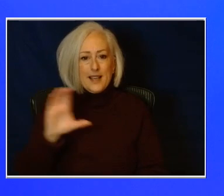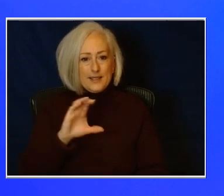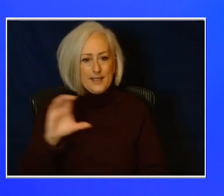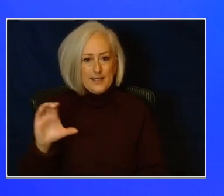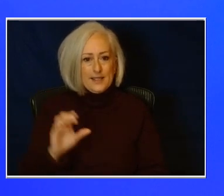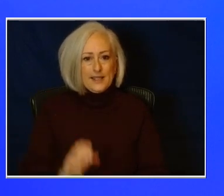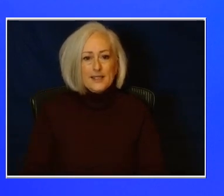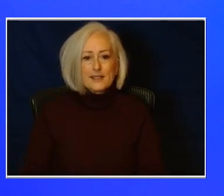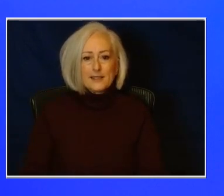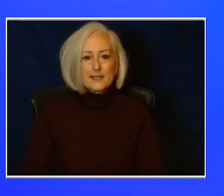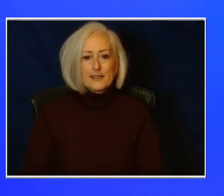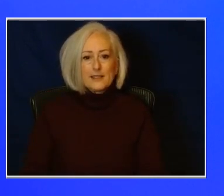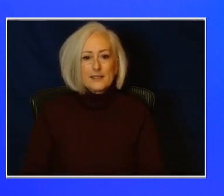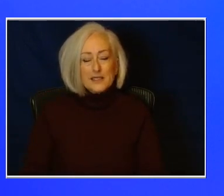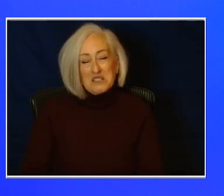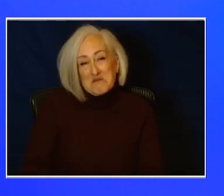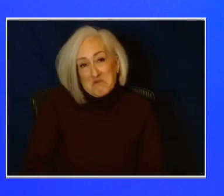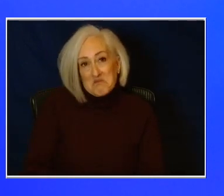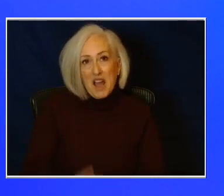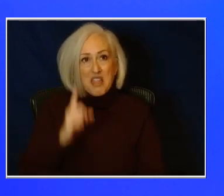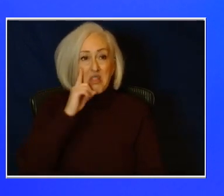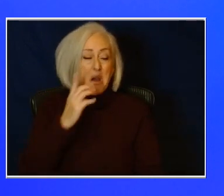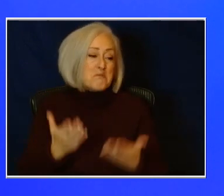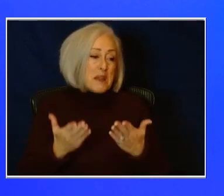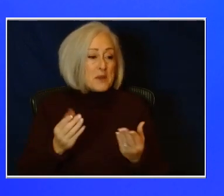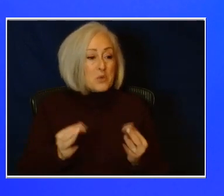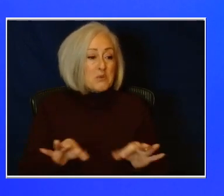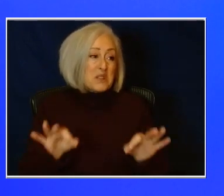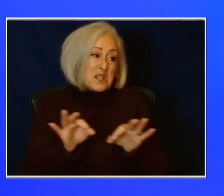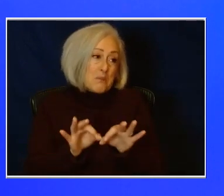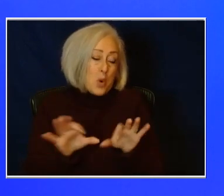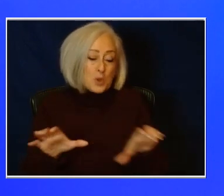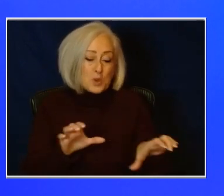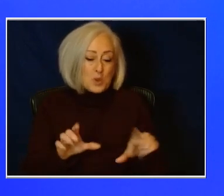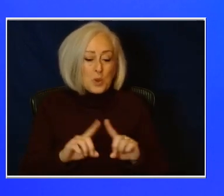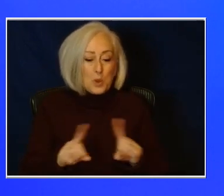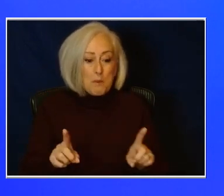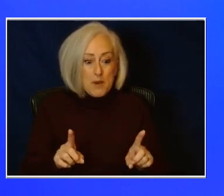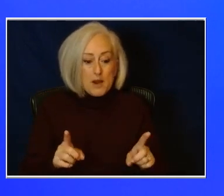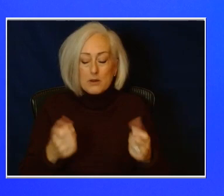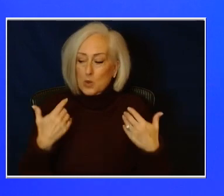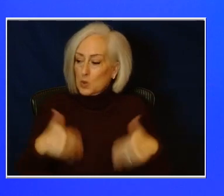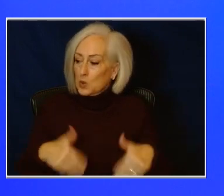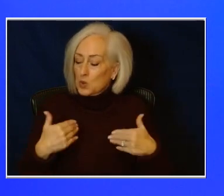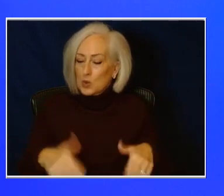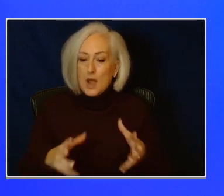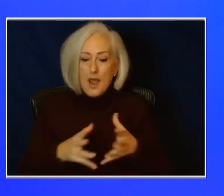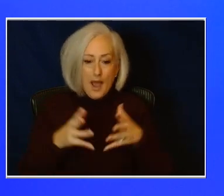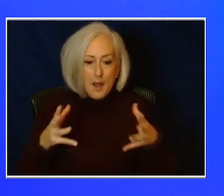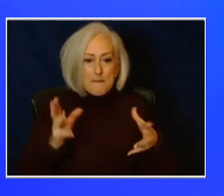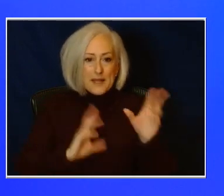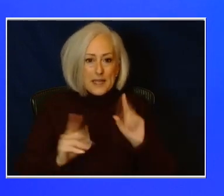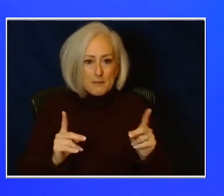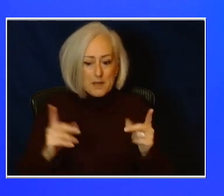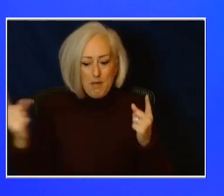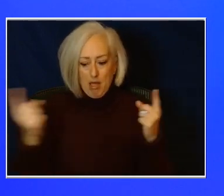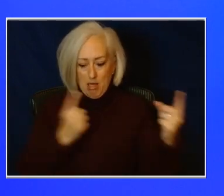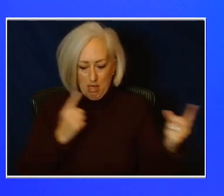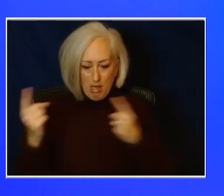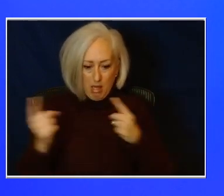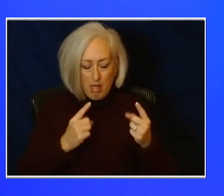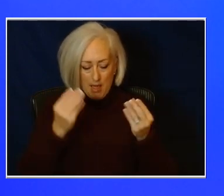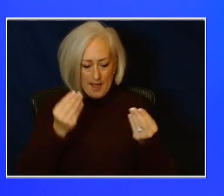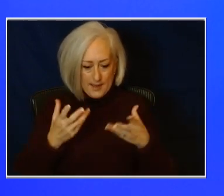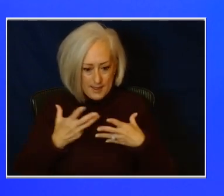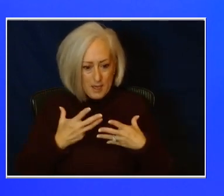I thought it might make a difference, but the number of people who have made that comment is really kind of surprised